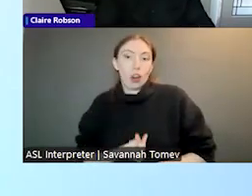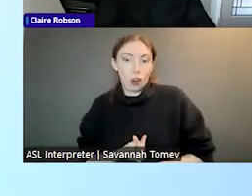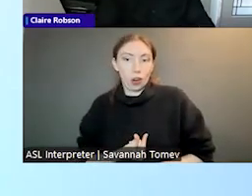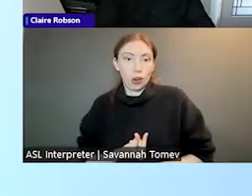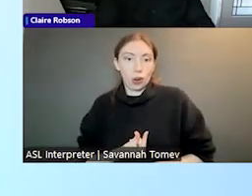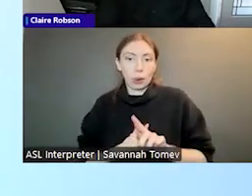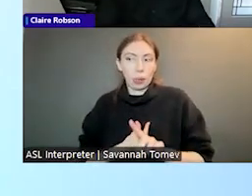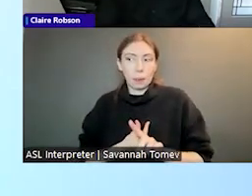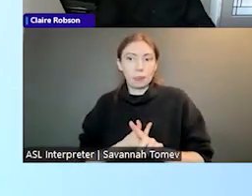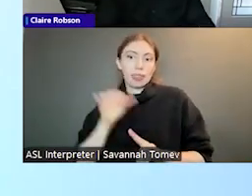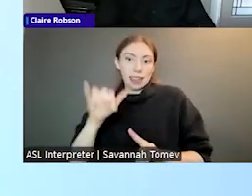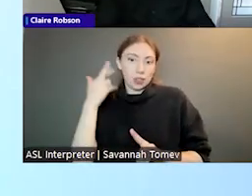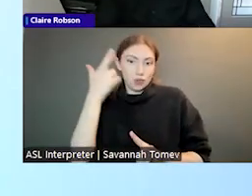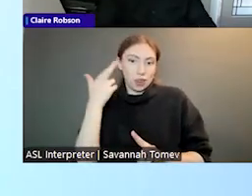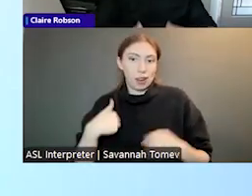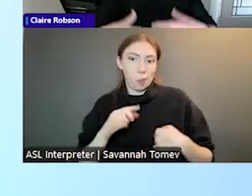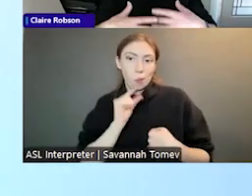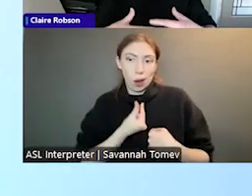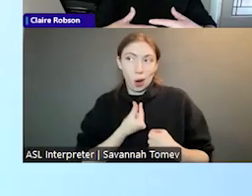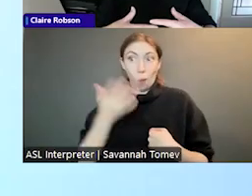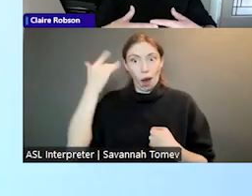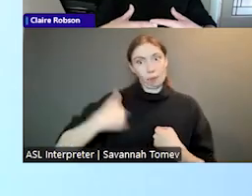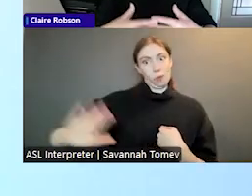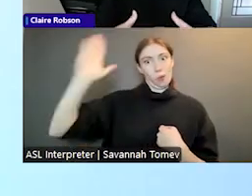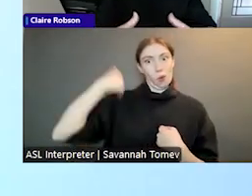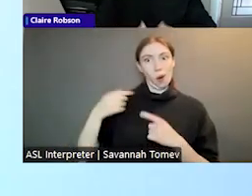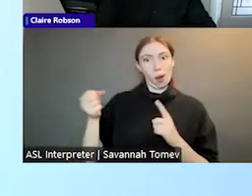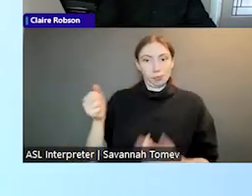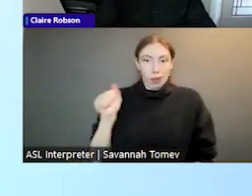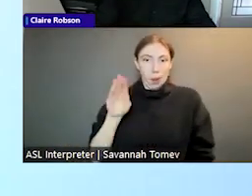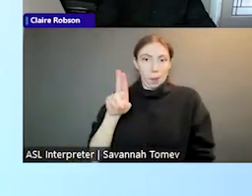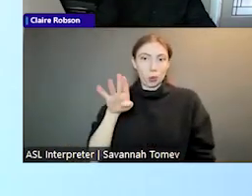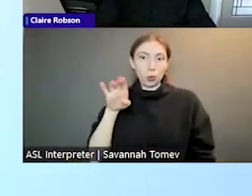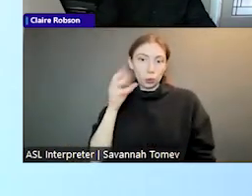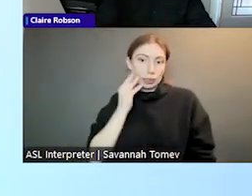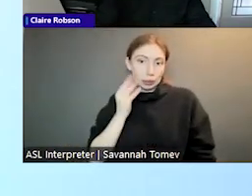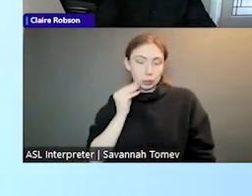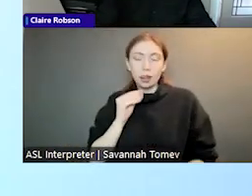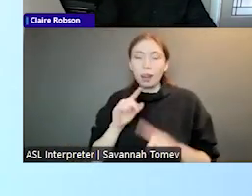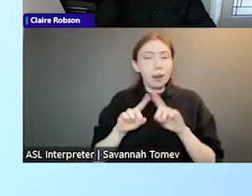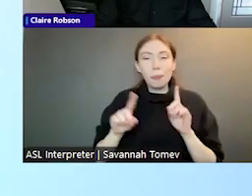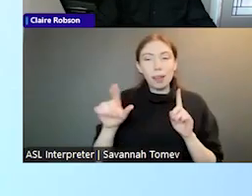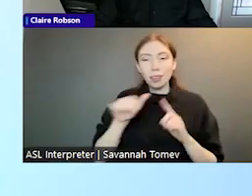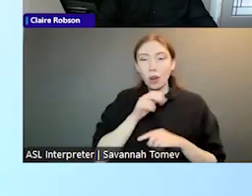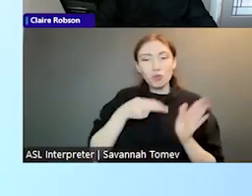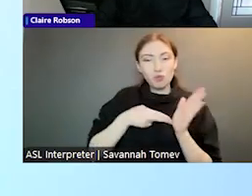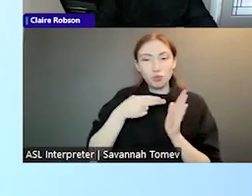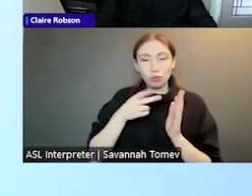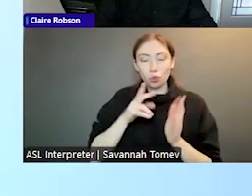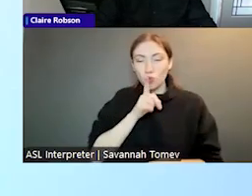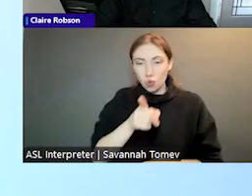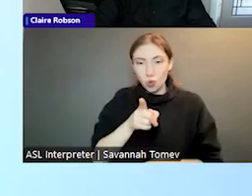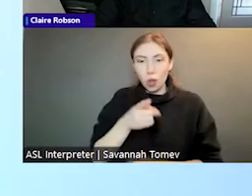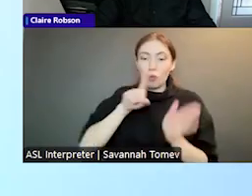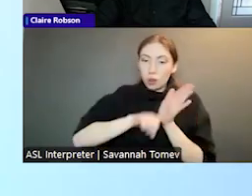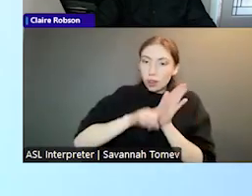situation and says that because queer people experience this sense of difference, it puts